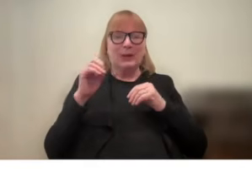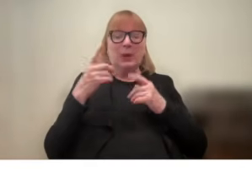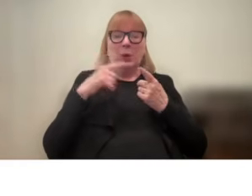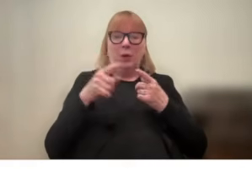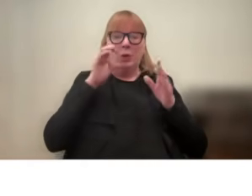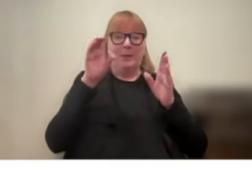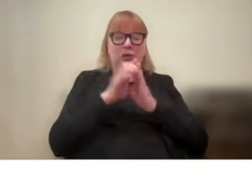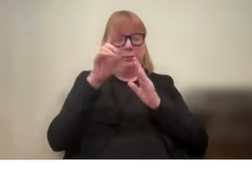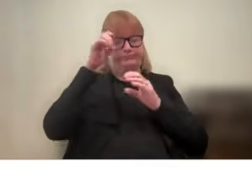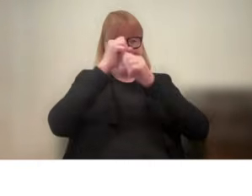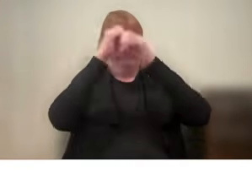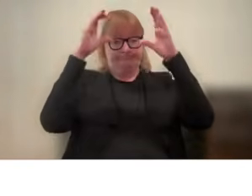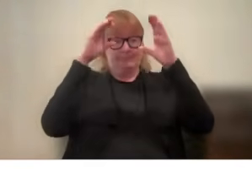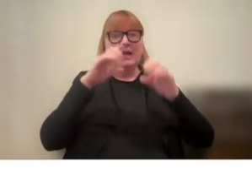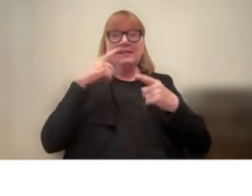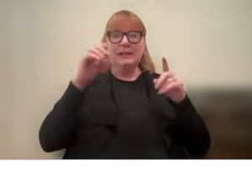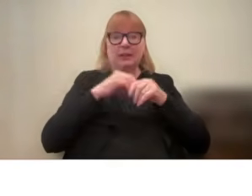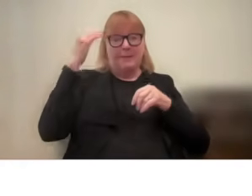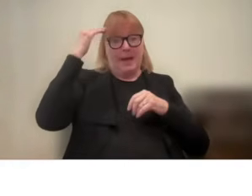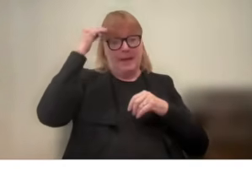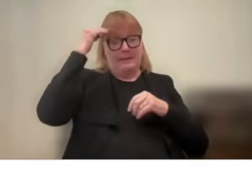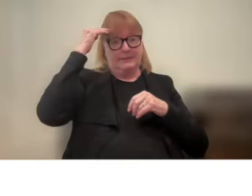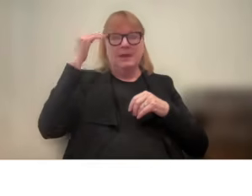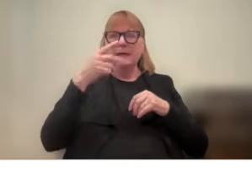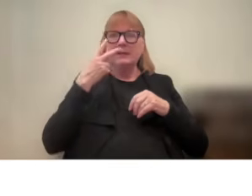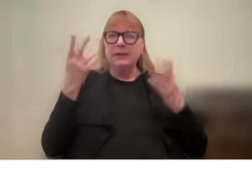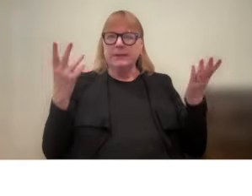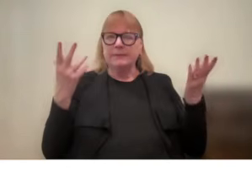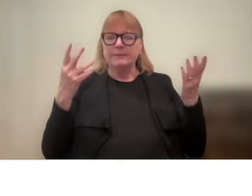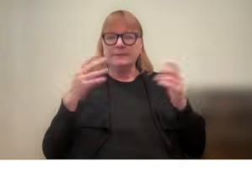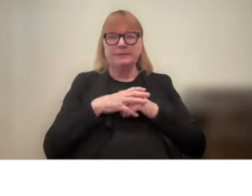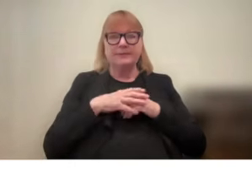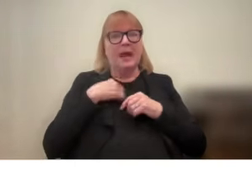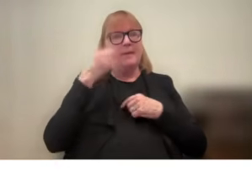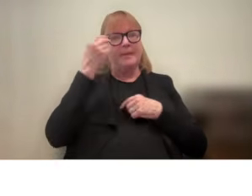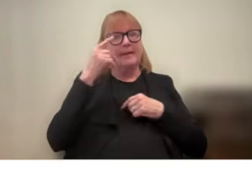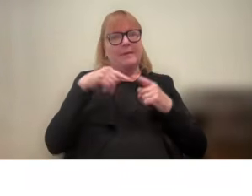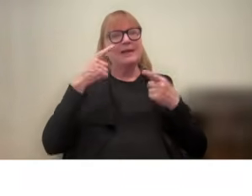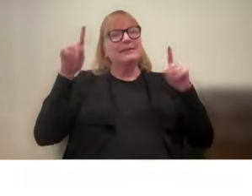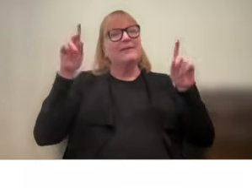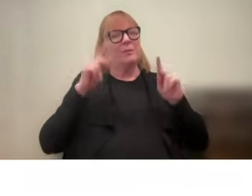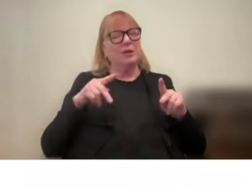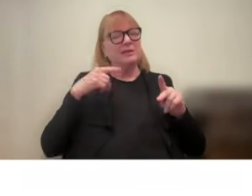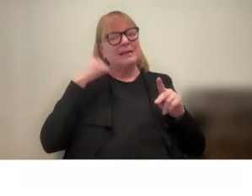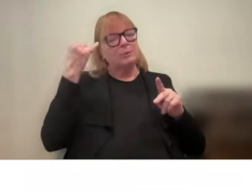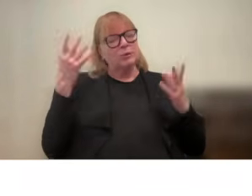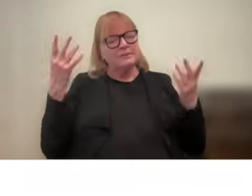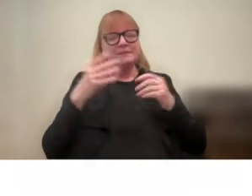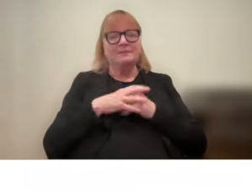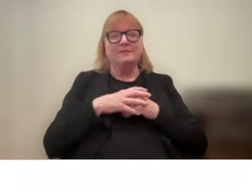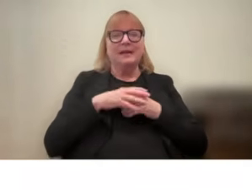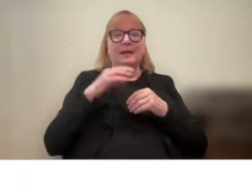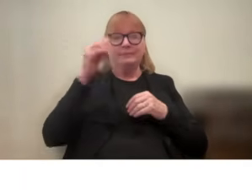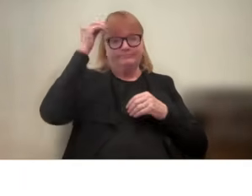you picture success in your mind, what do you see? And I'm thinking of like a successful person, I suppose. So